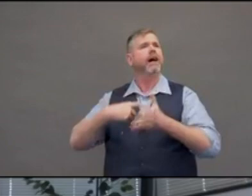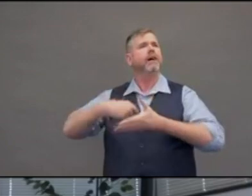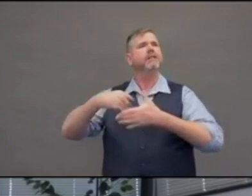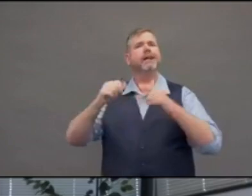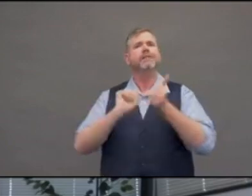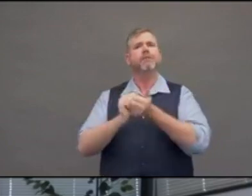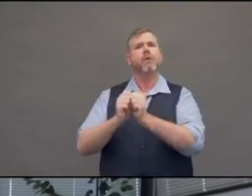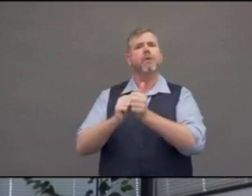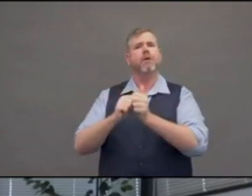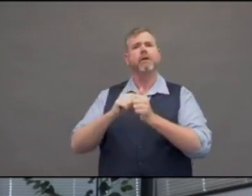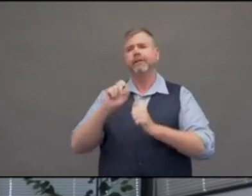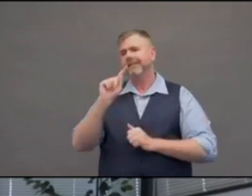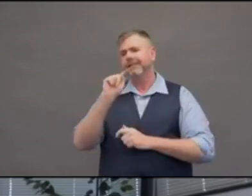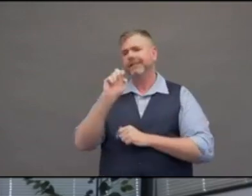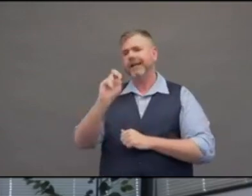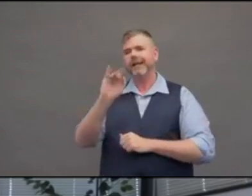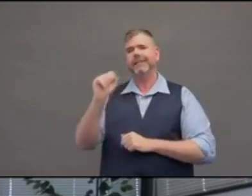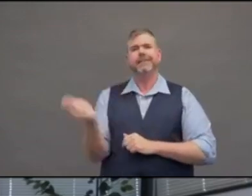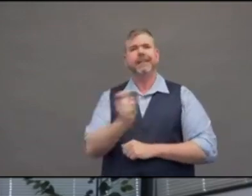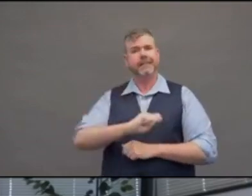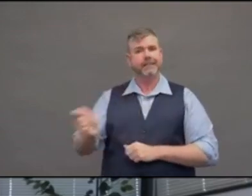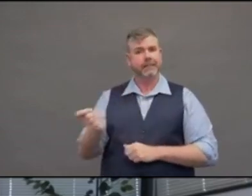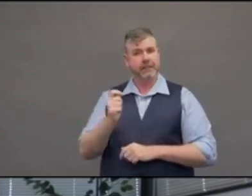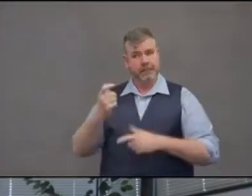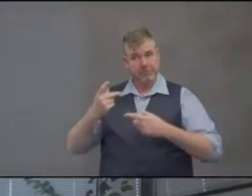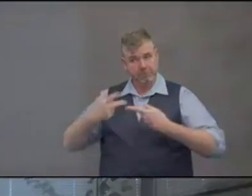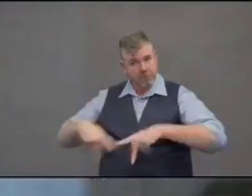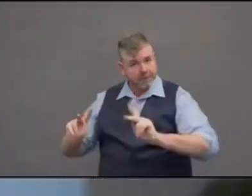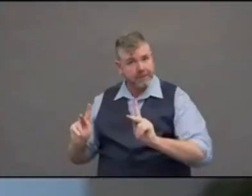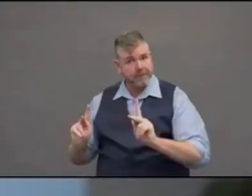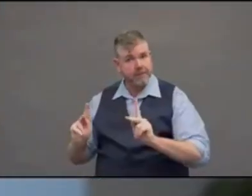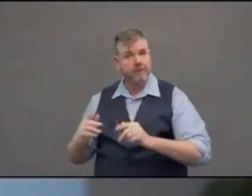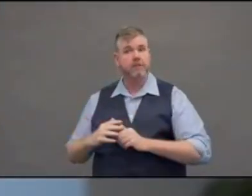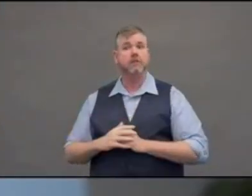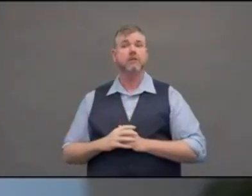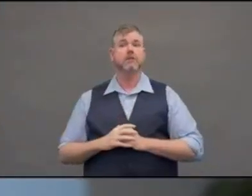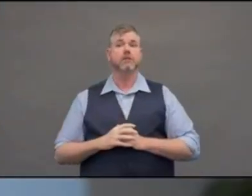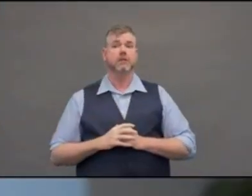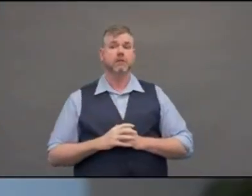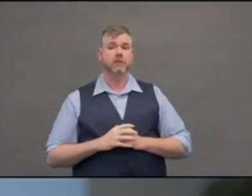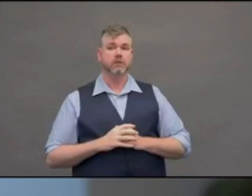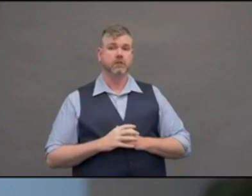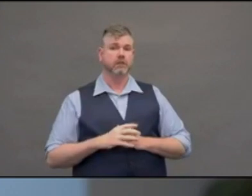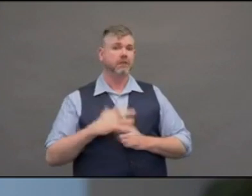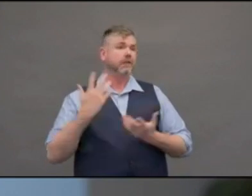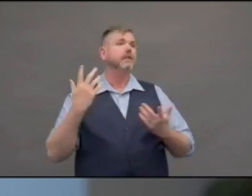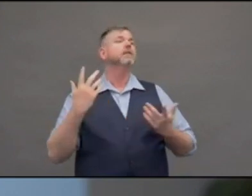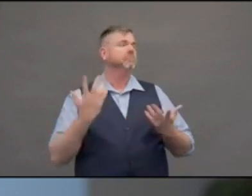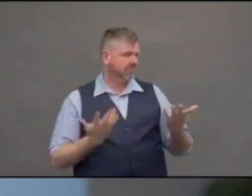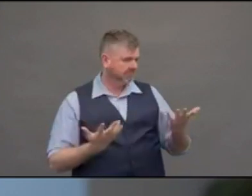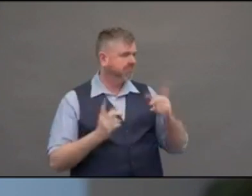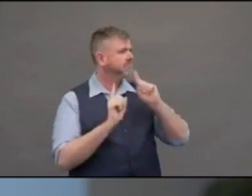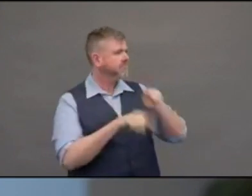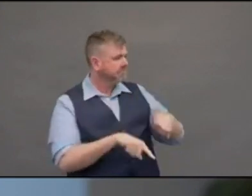outdoor recreational activities. We all know the weather is gorgeous, and this is a beautiful time of